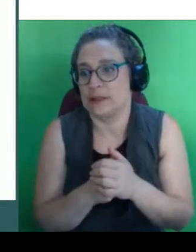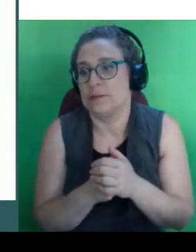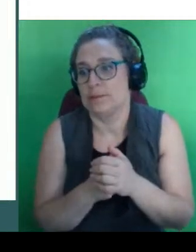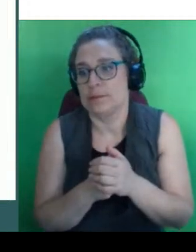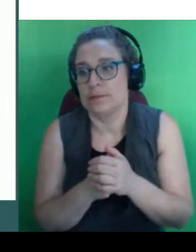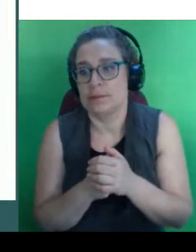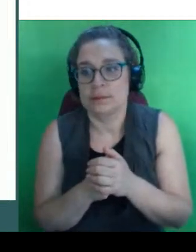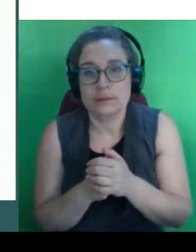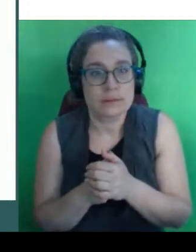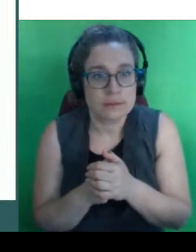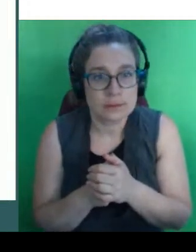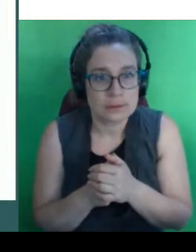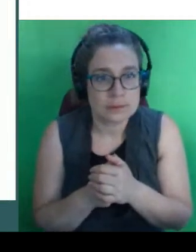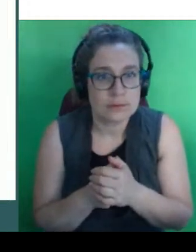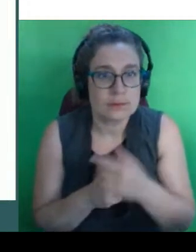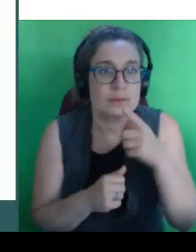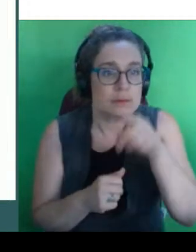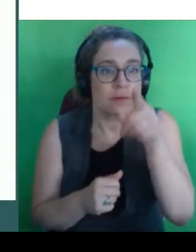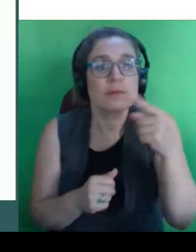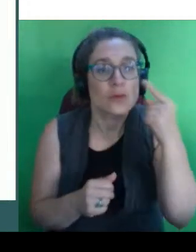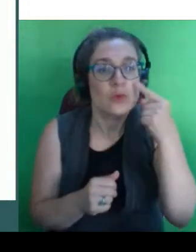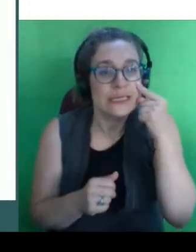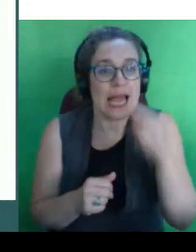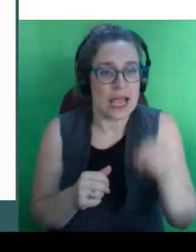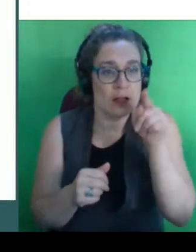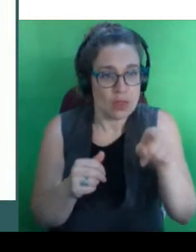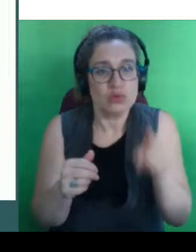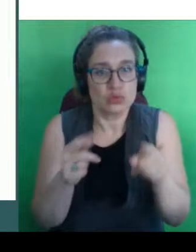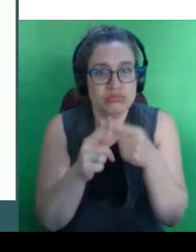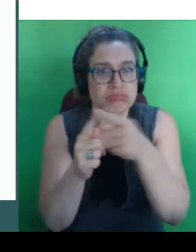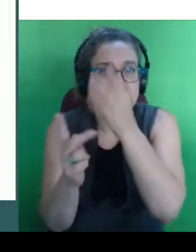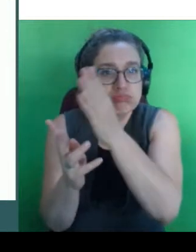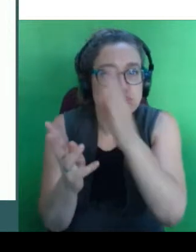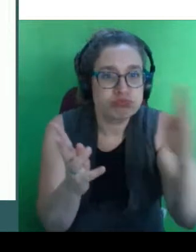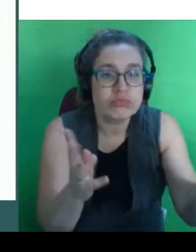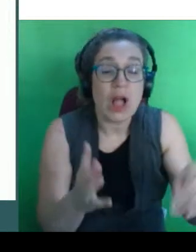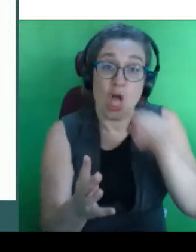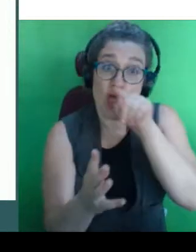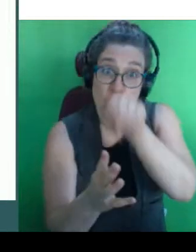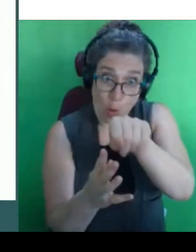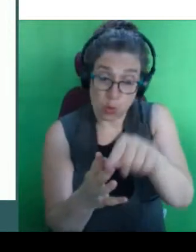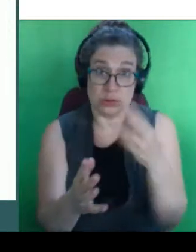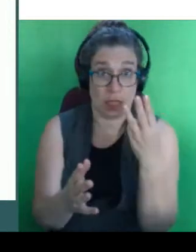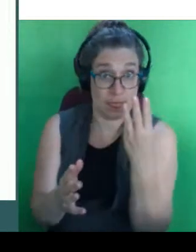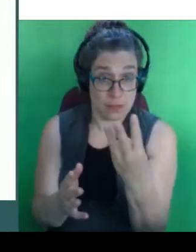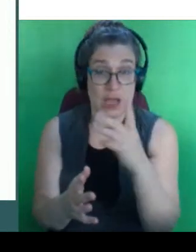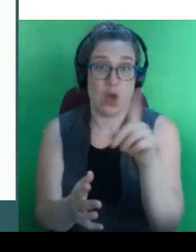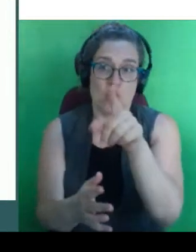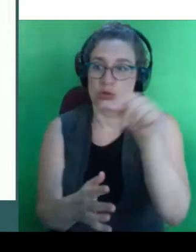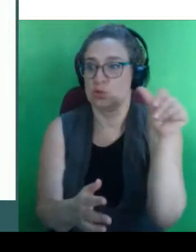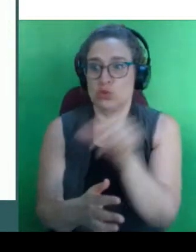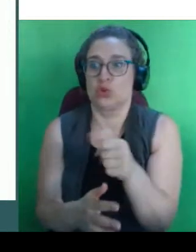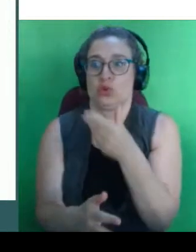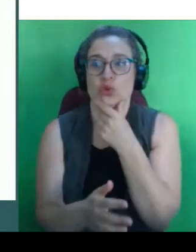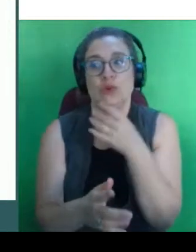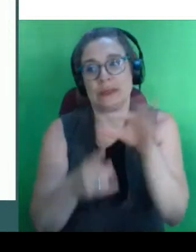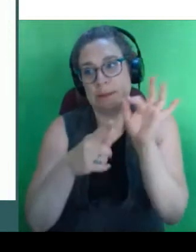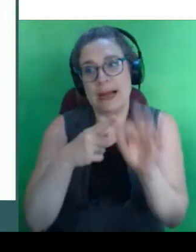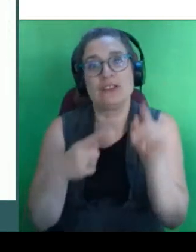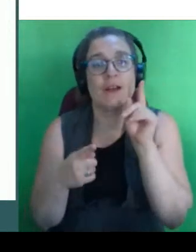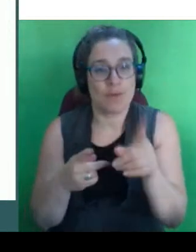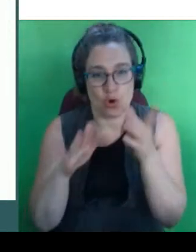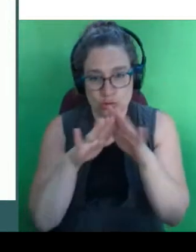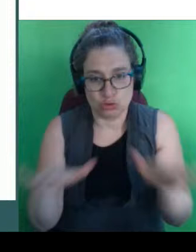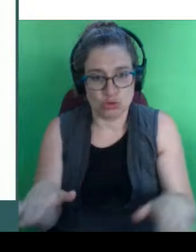Nasonex, fluticasone propionate Flixenase. Those 3 are the ones to use, especially for children and especially for